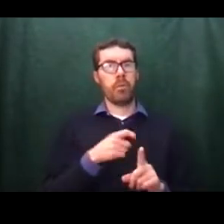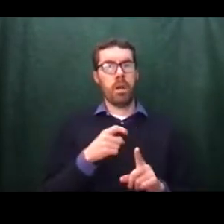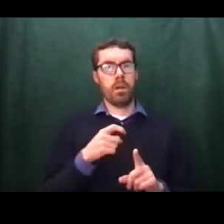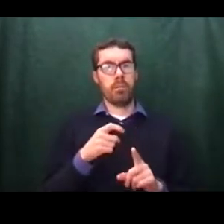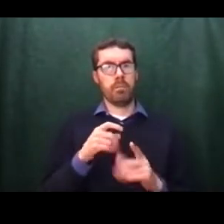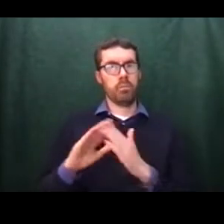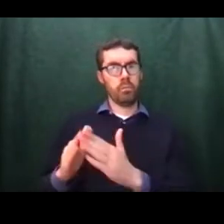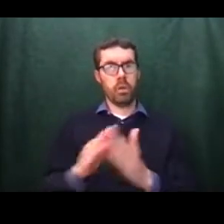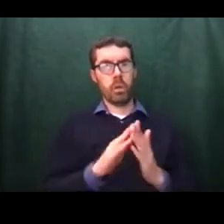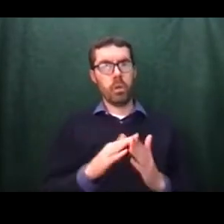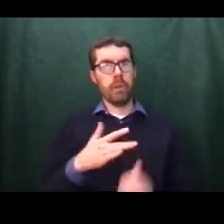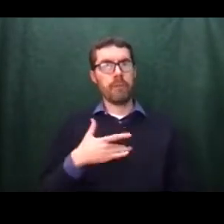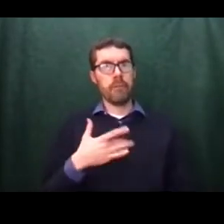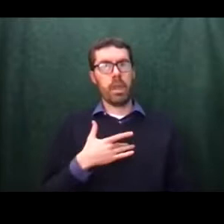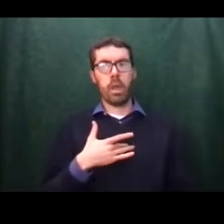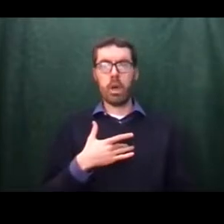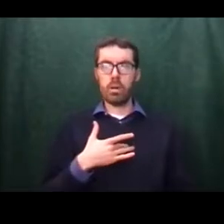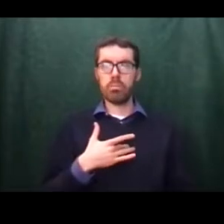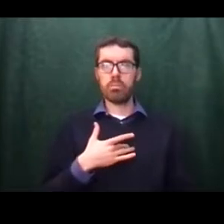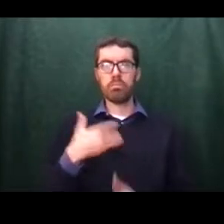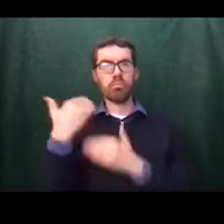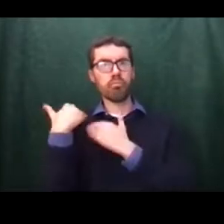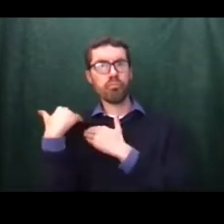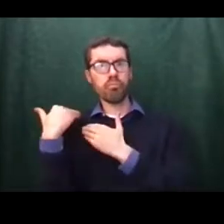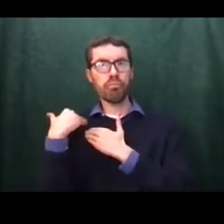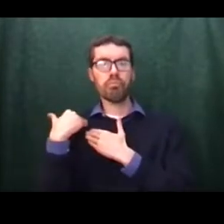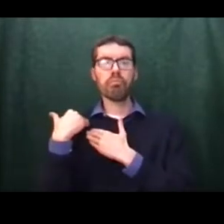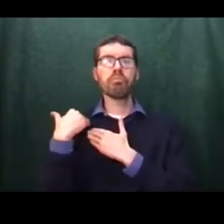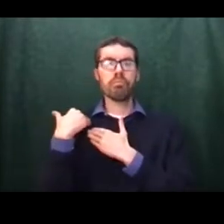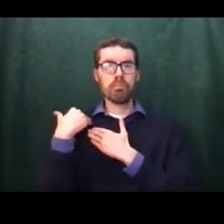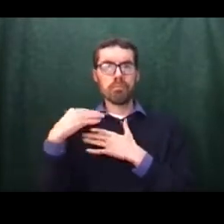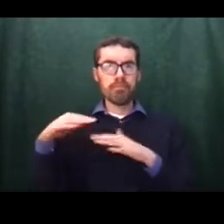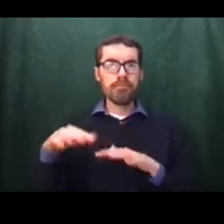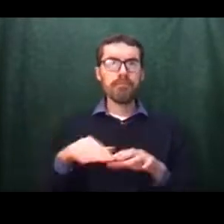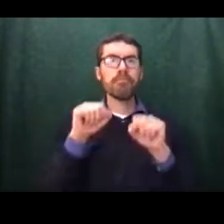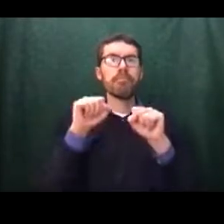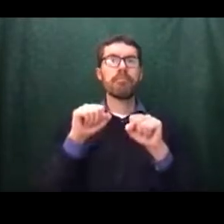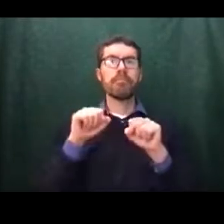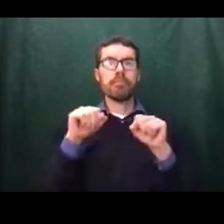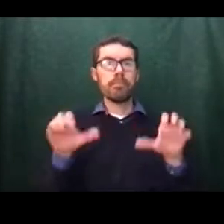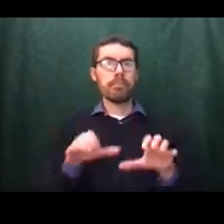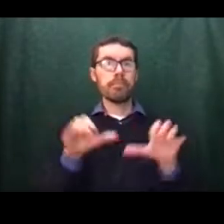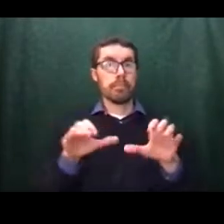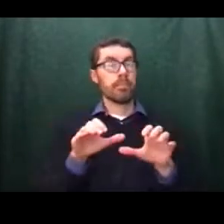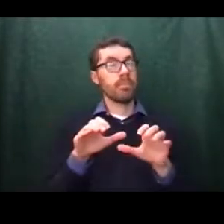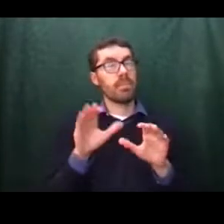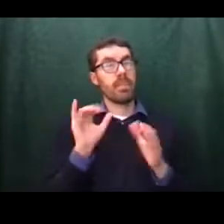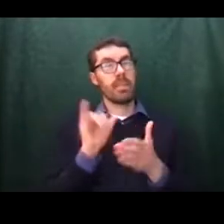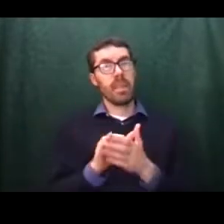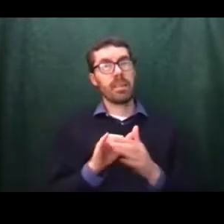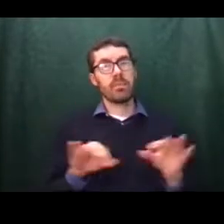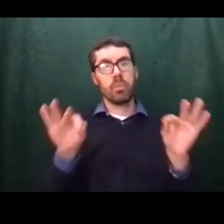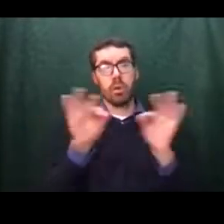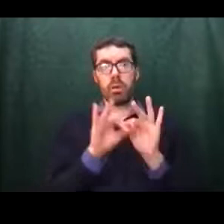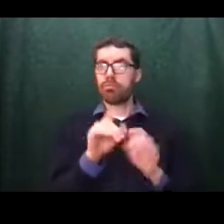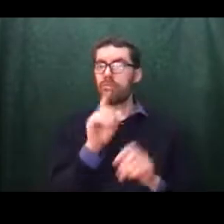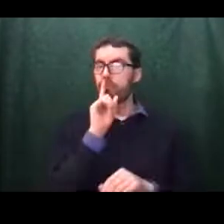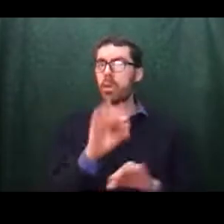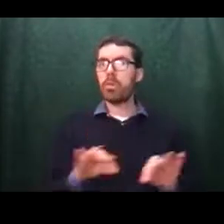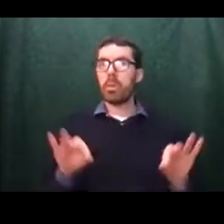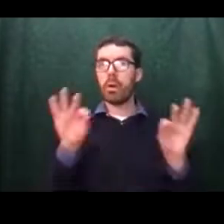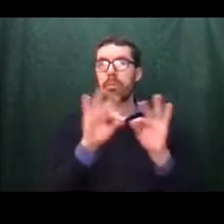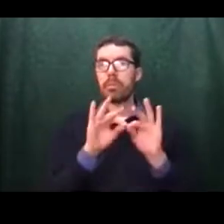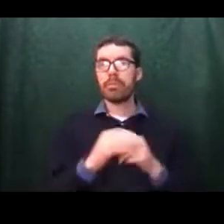responsibility and really understand that it's so important. It's really important,